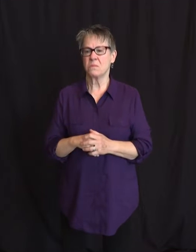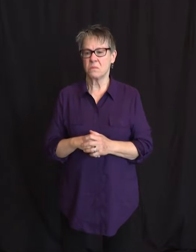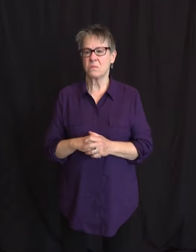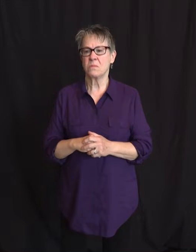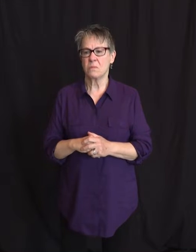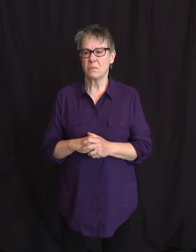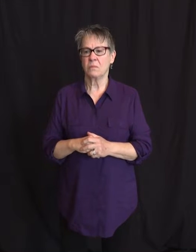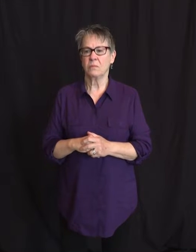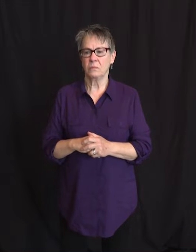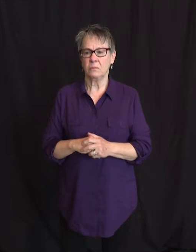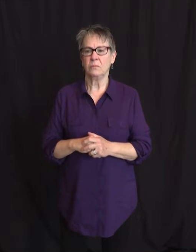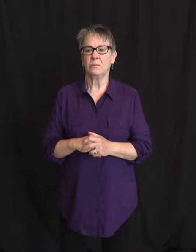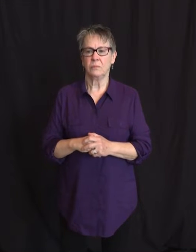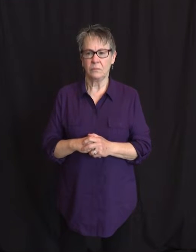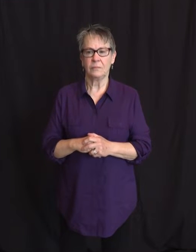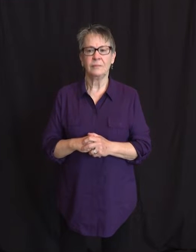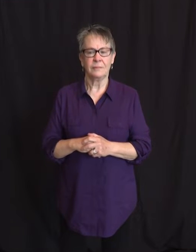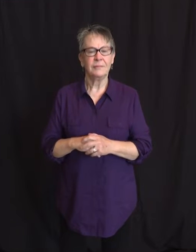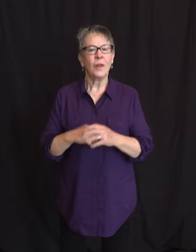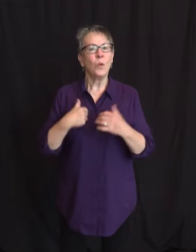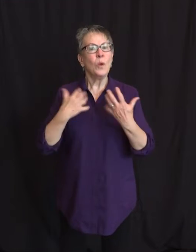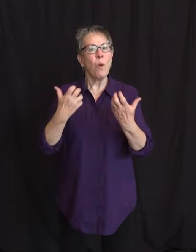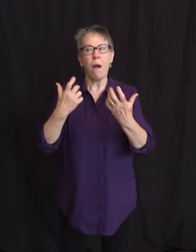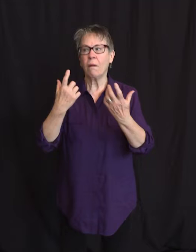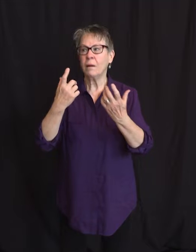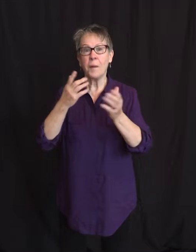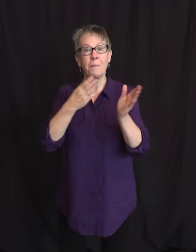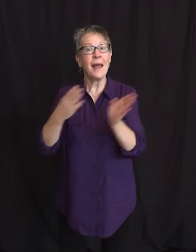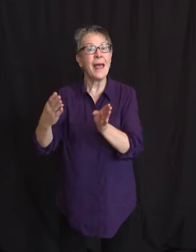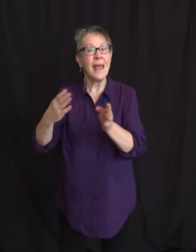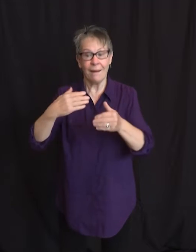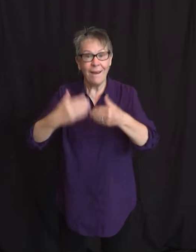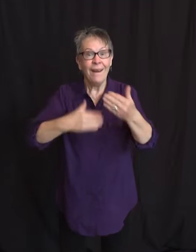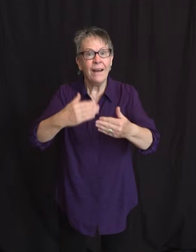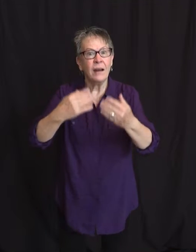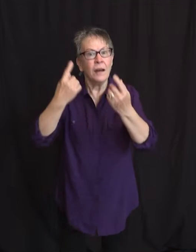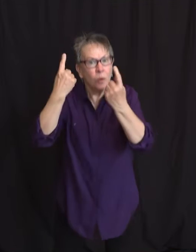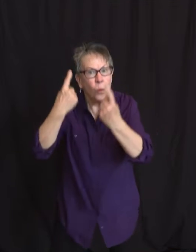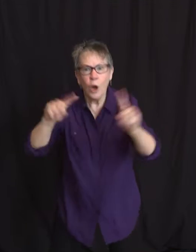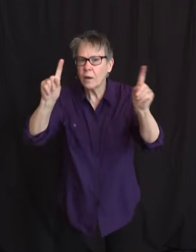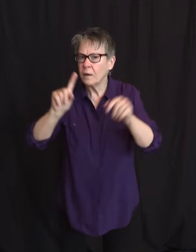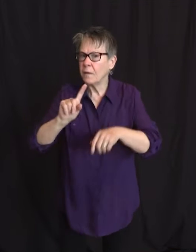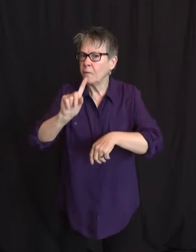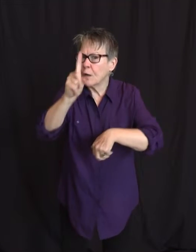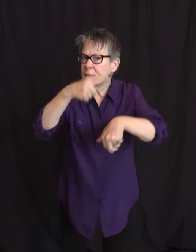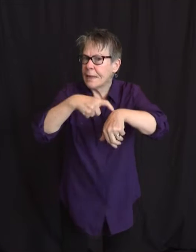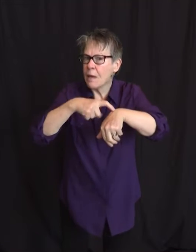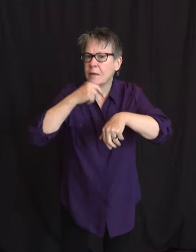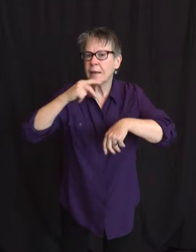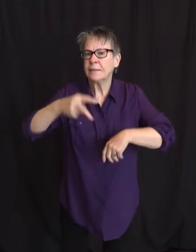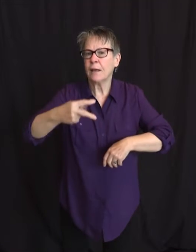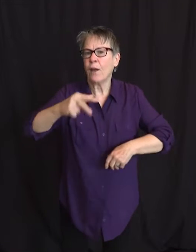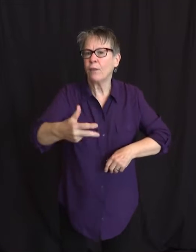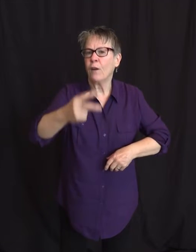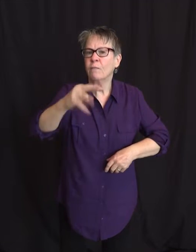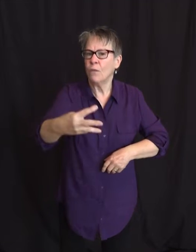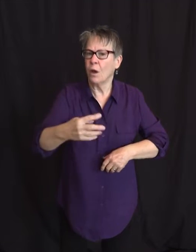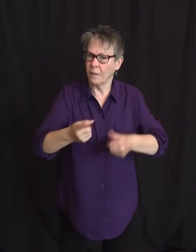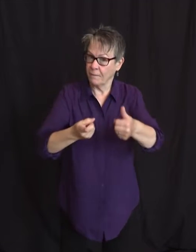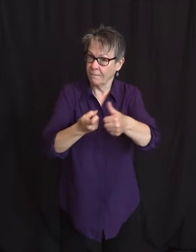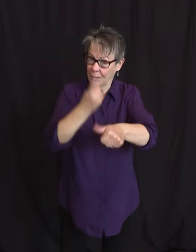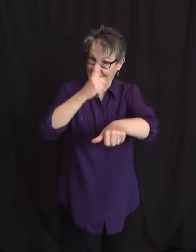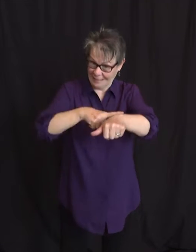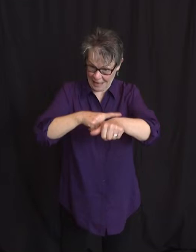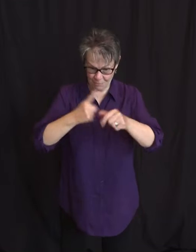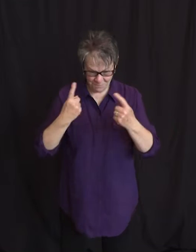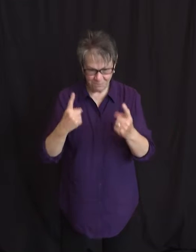principles that will keep New Jersey on the road back, using renewed public health to create renewed economic health.